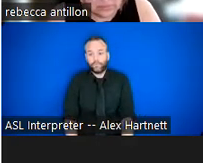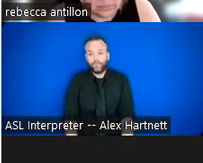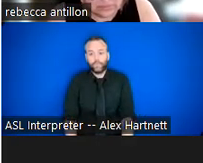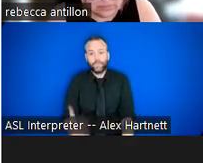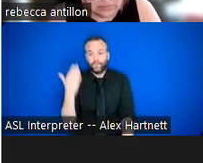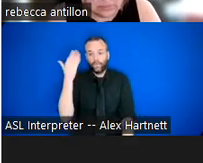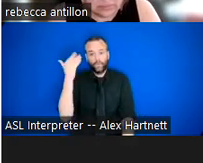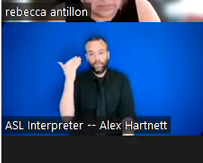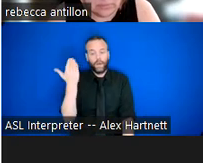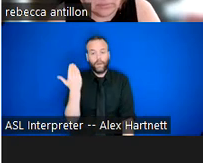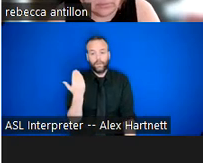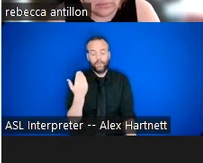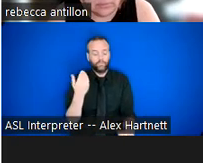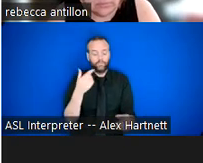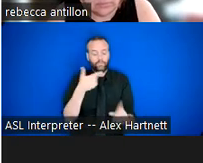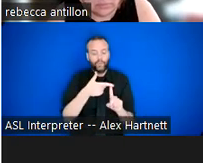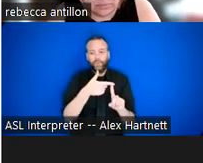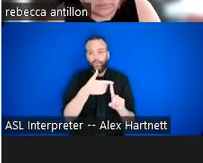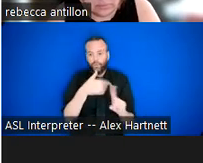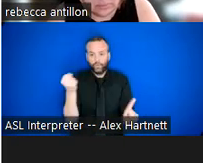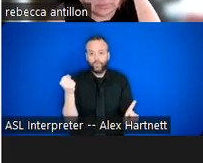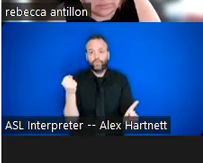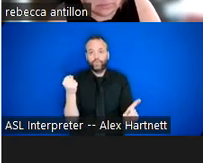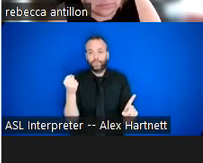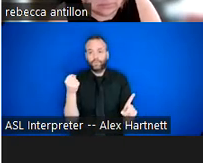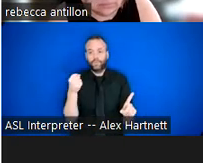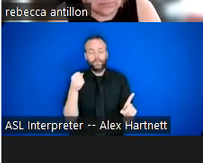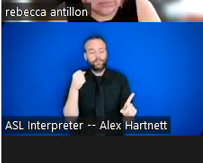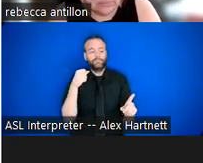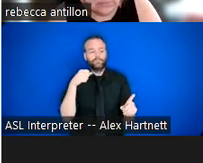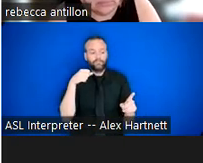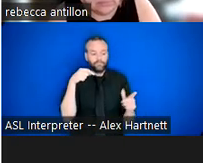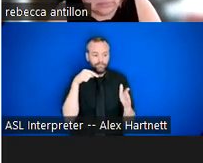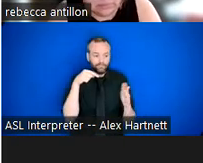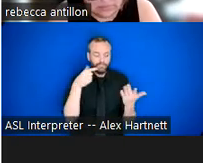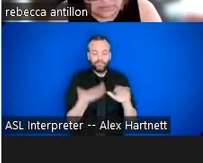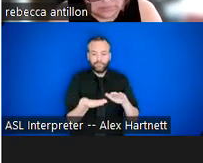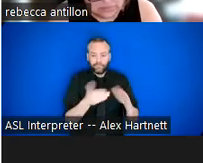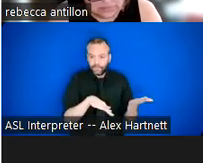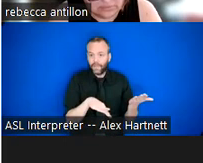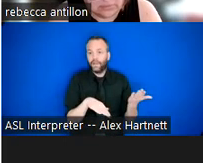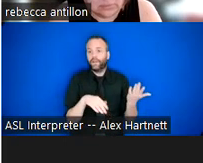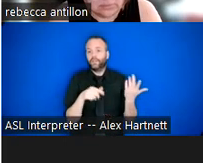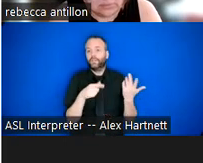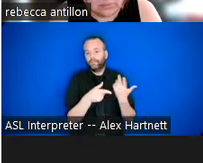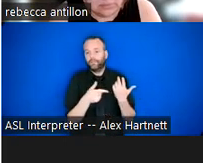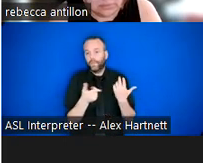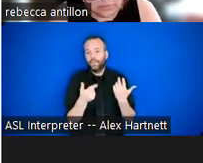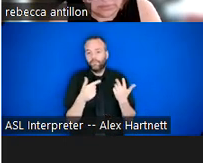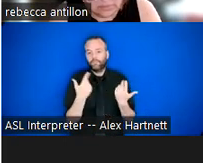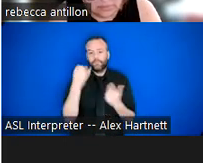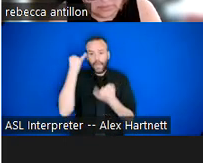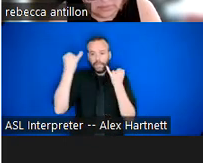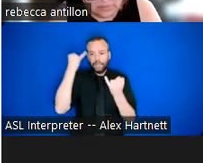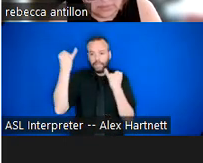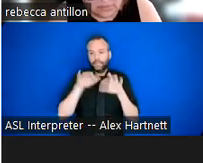they're even they've been now exposed to someone that they knew, cared about, or were around that